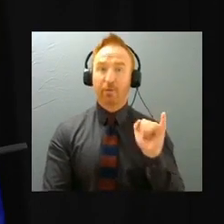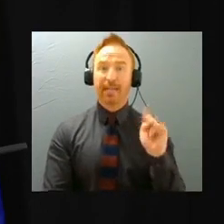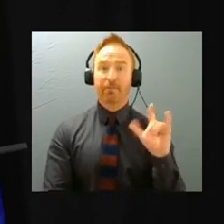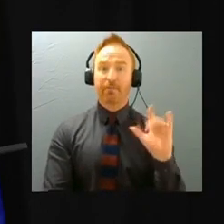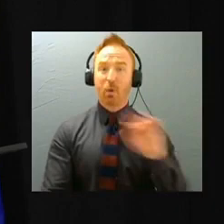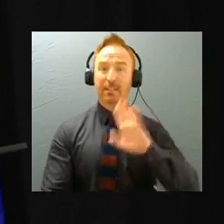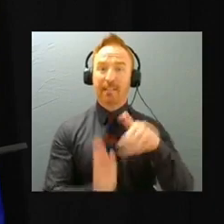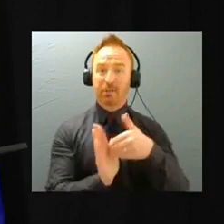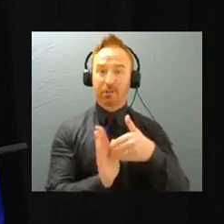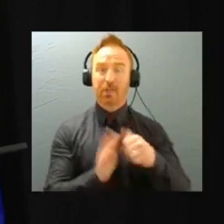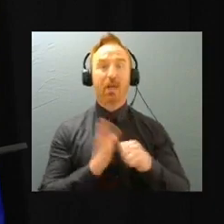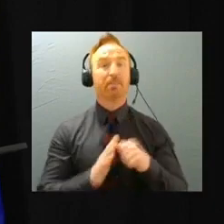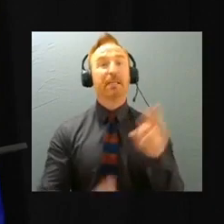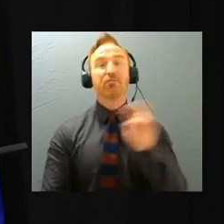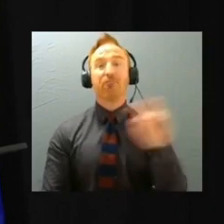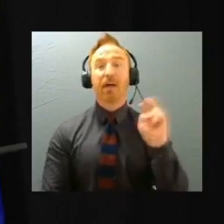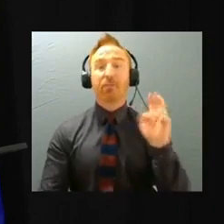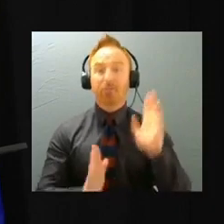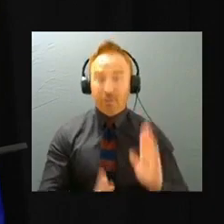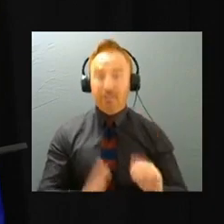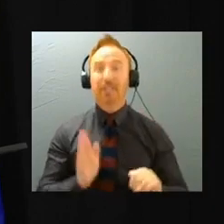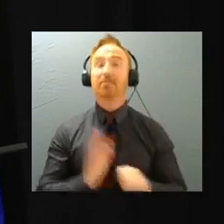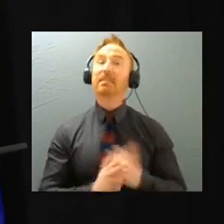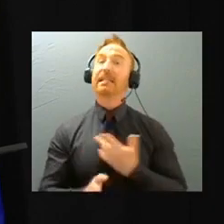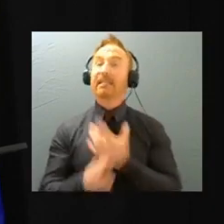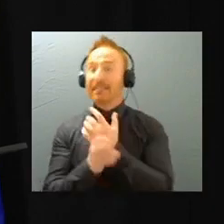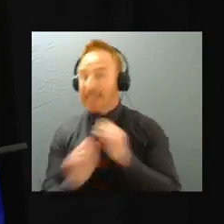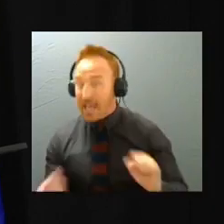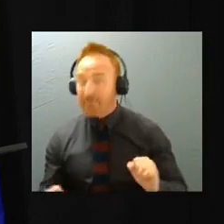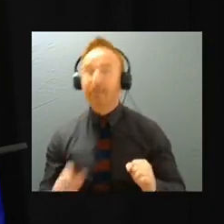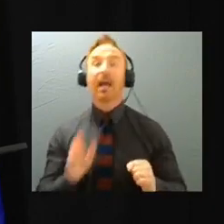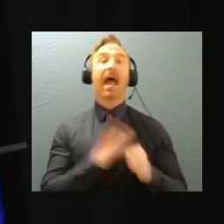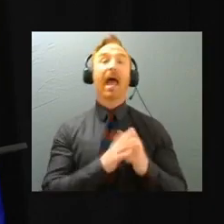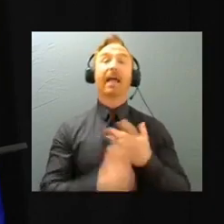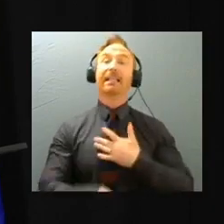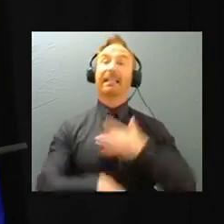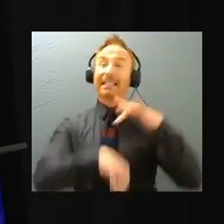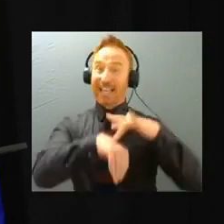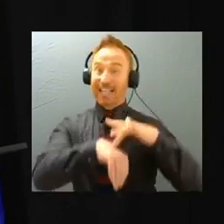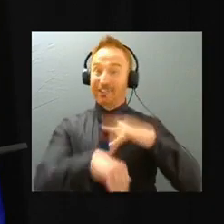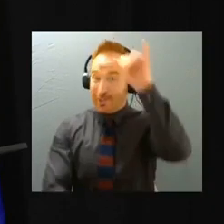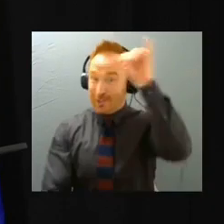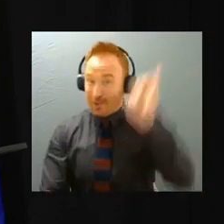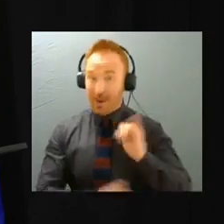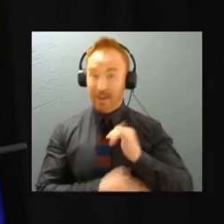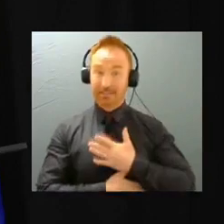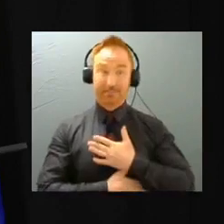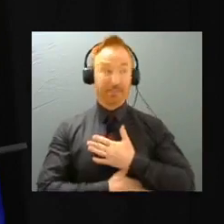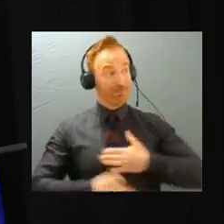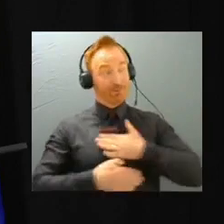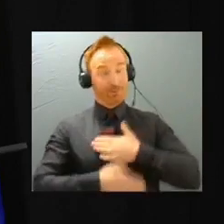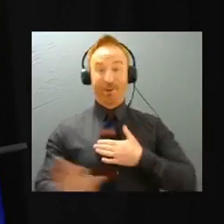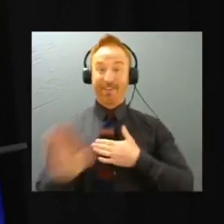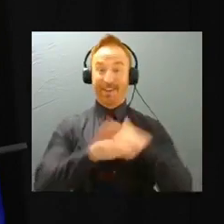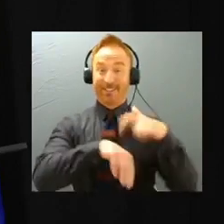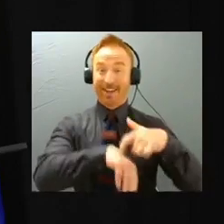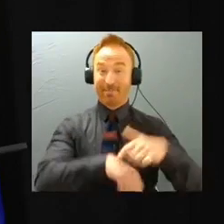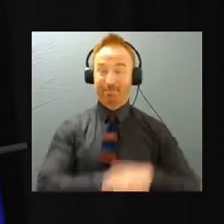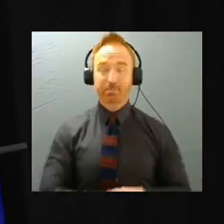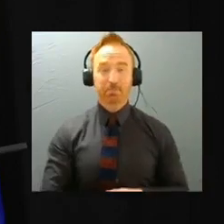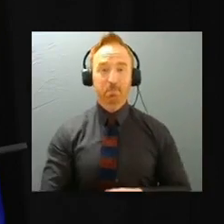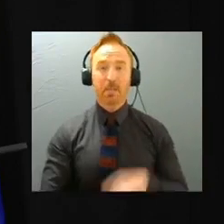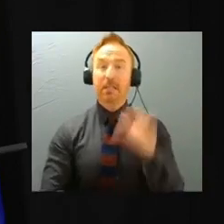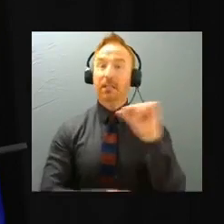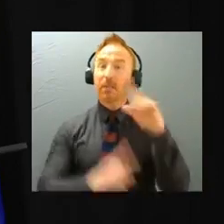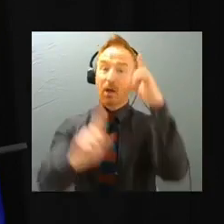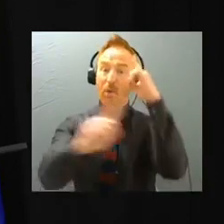them safely and responsibly enjoy their time in our territory. Our goal as a government remains to contain the